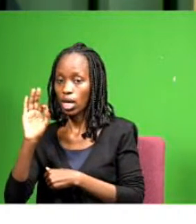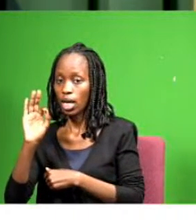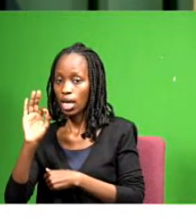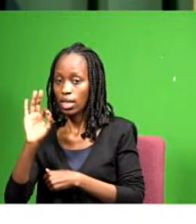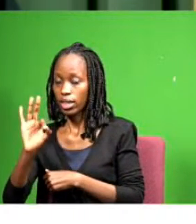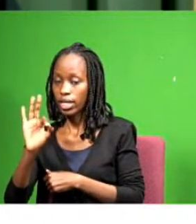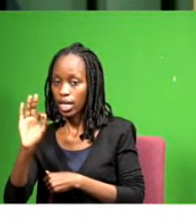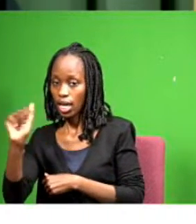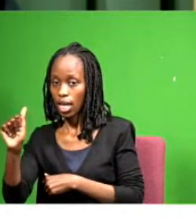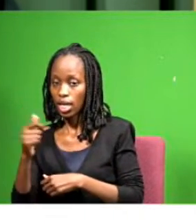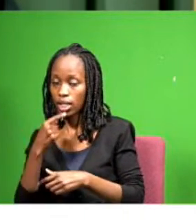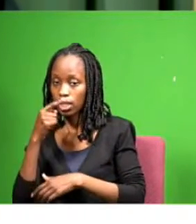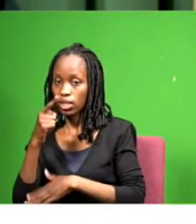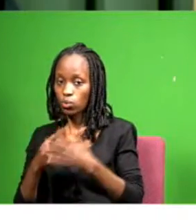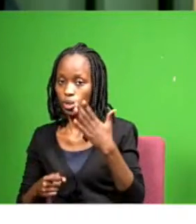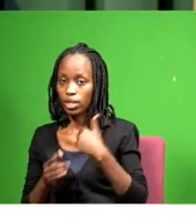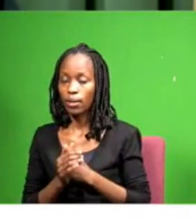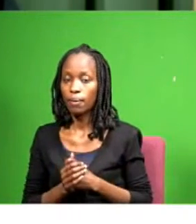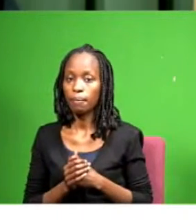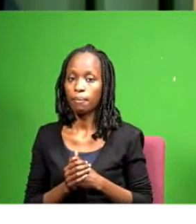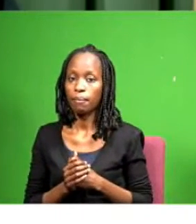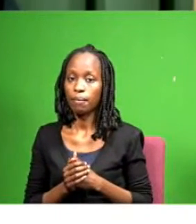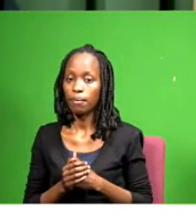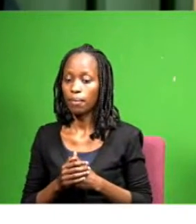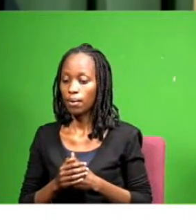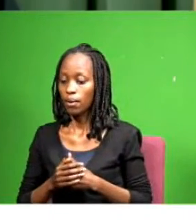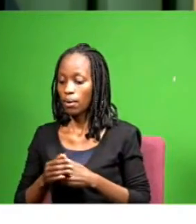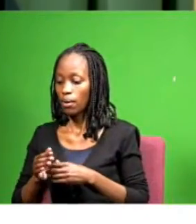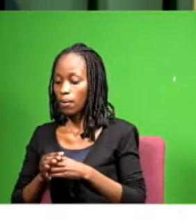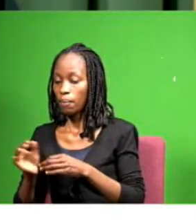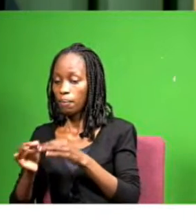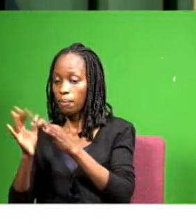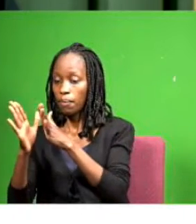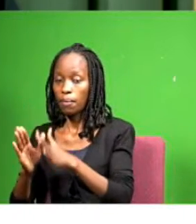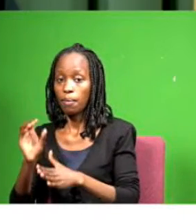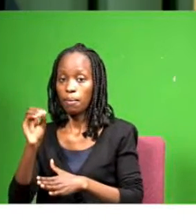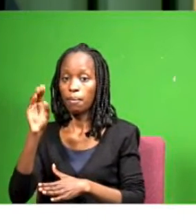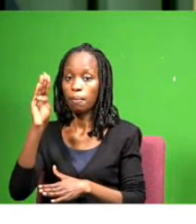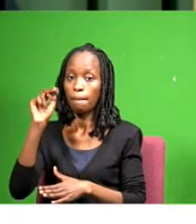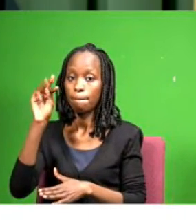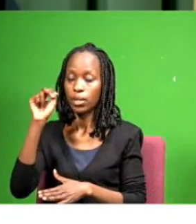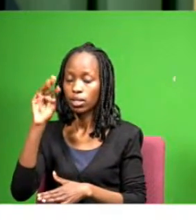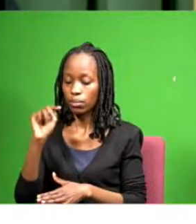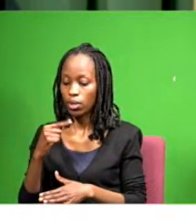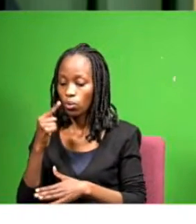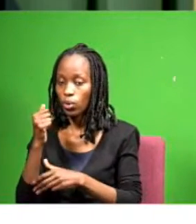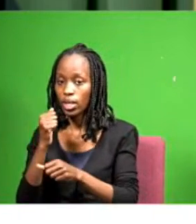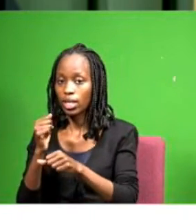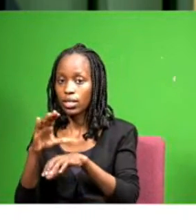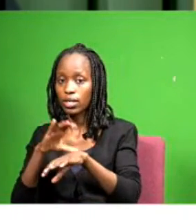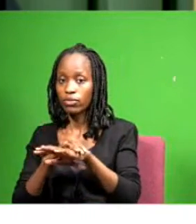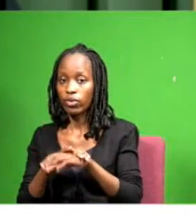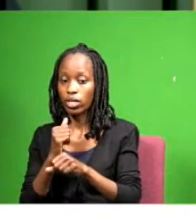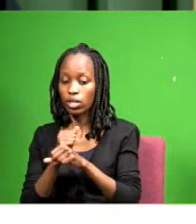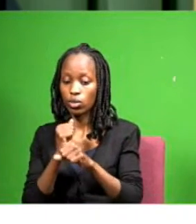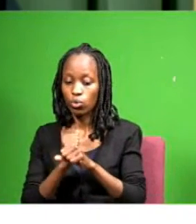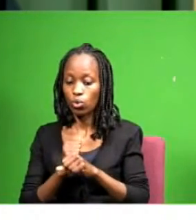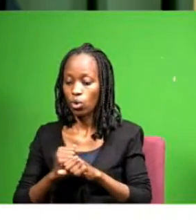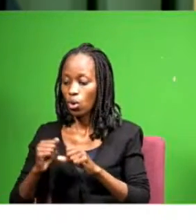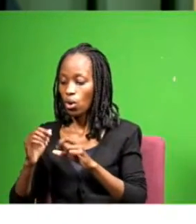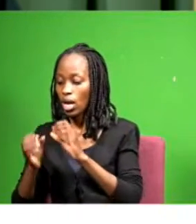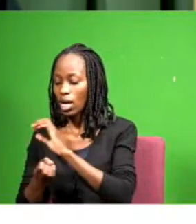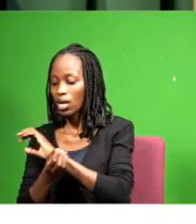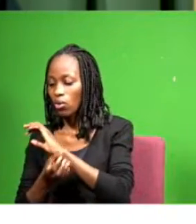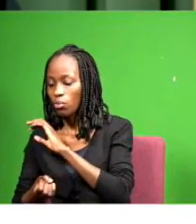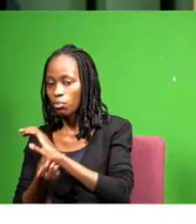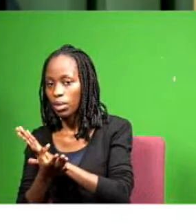3A states as follows, and I quote, "The Judiciary Ombudsman shall receive and conduct inquiries into complaints against